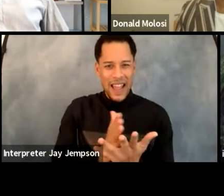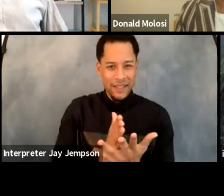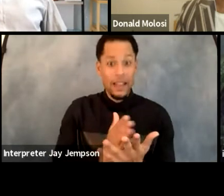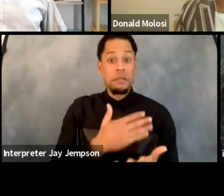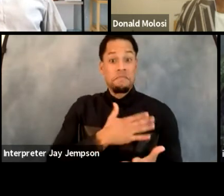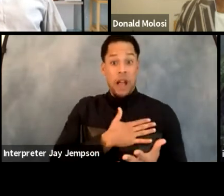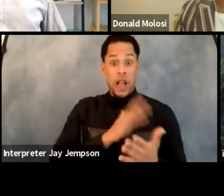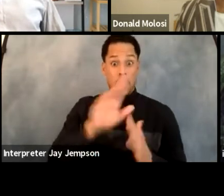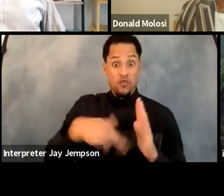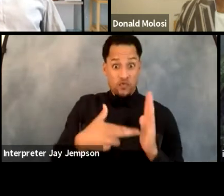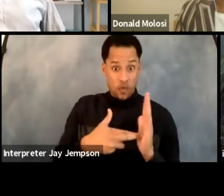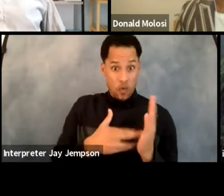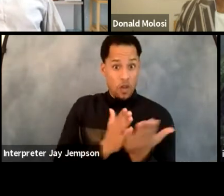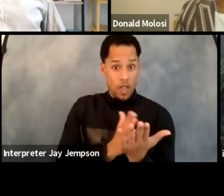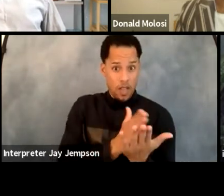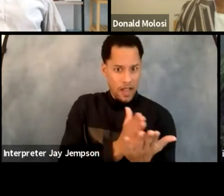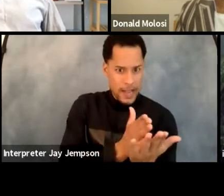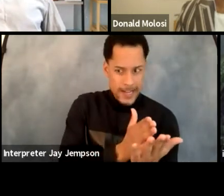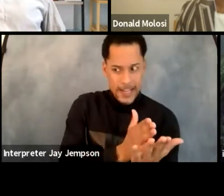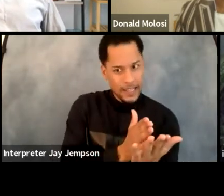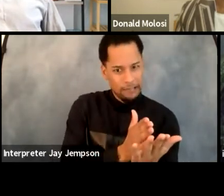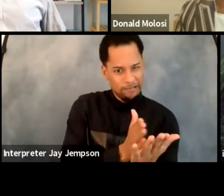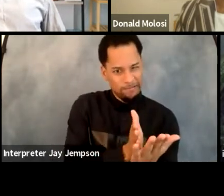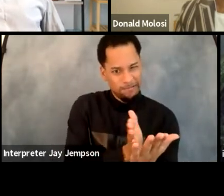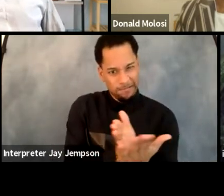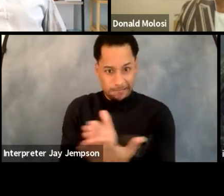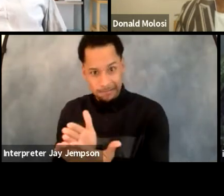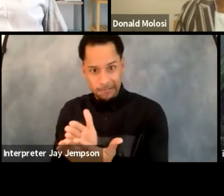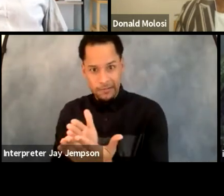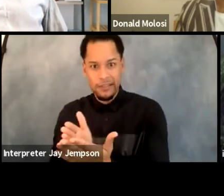to send it in the direction we wanted to go in.